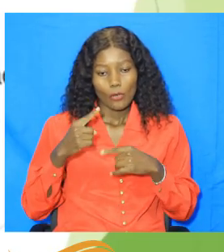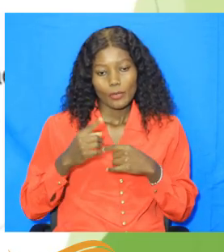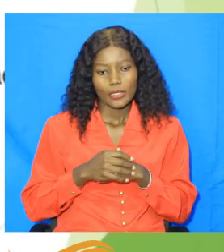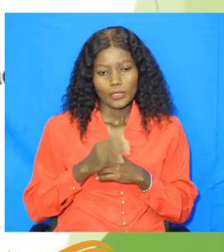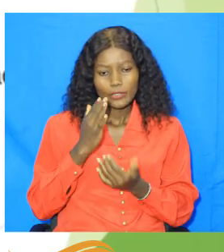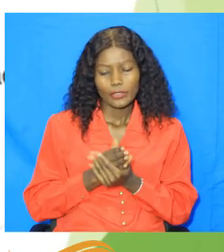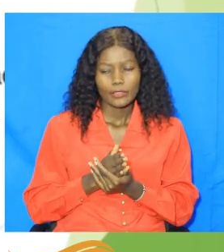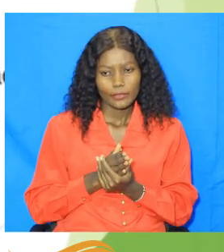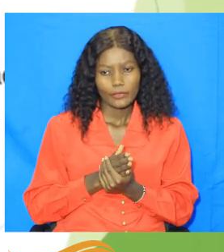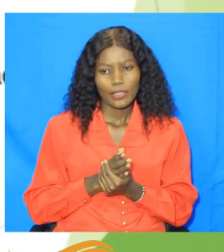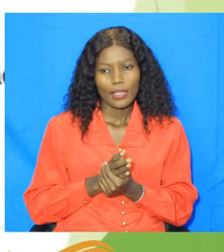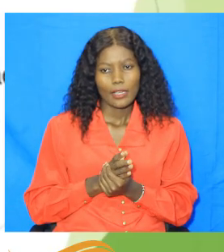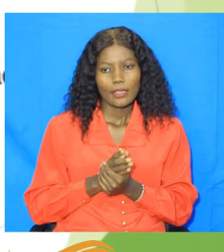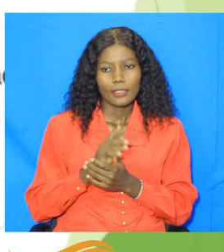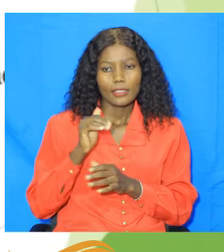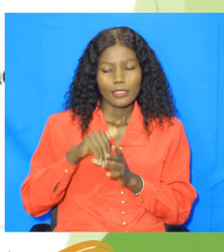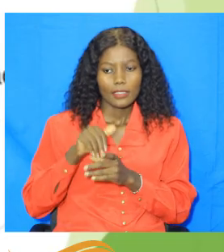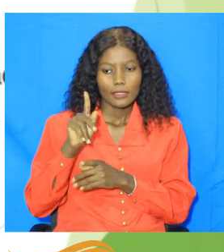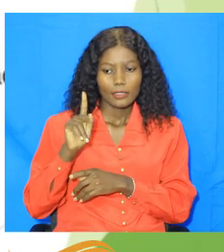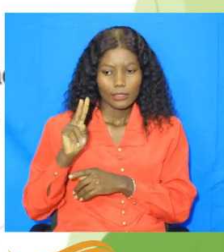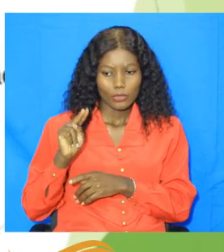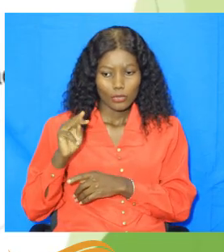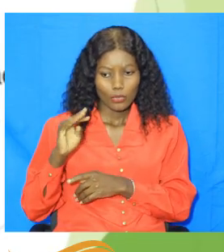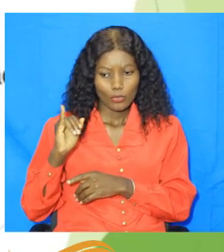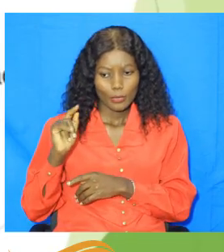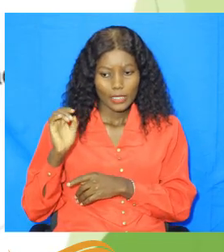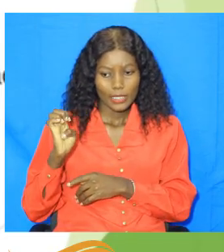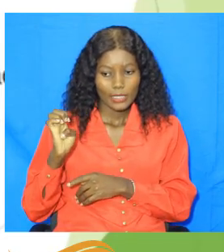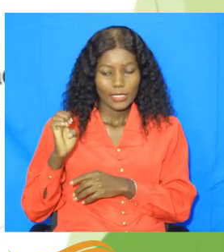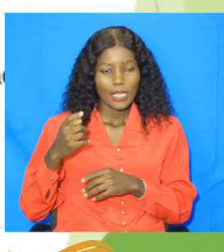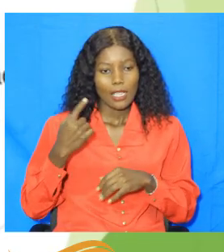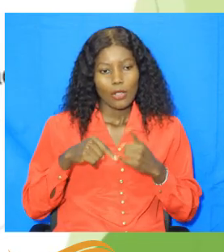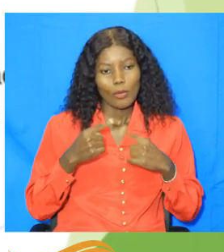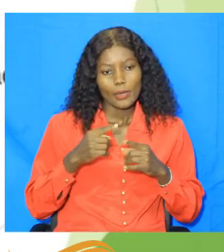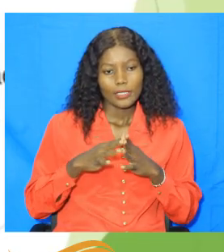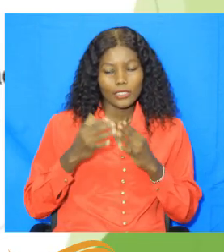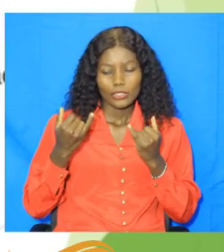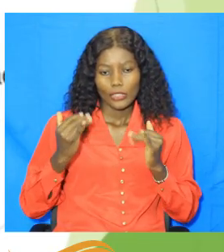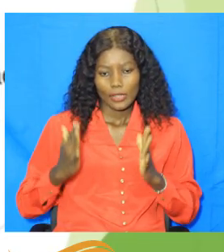fact, in a committee competition, the athletes who are